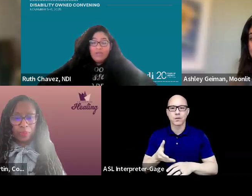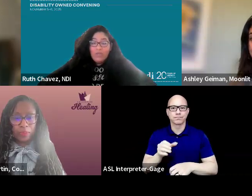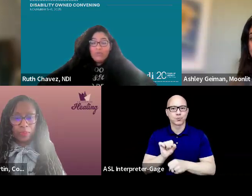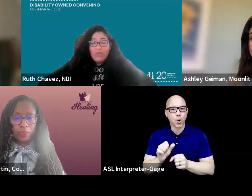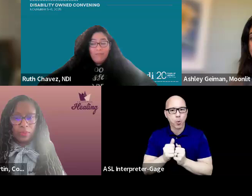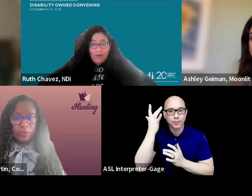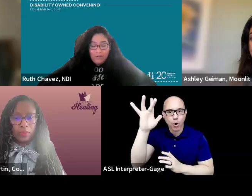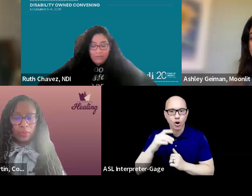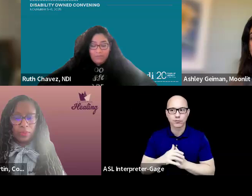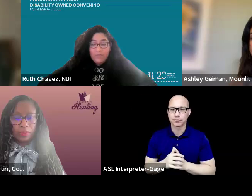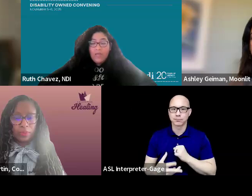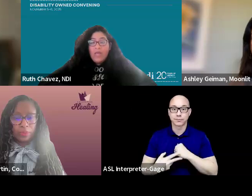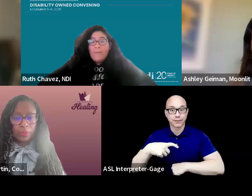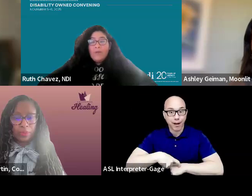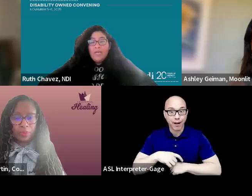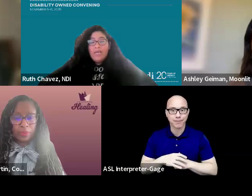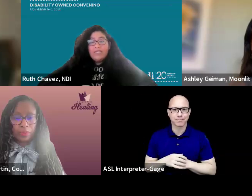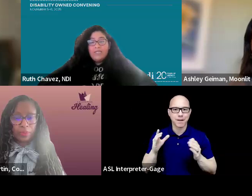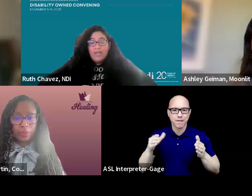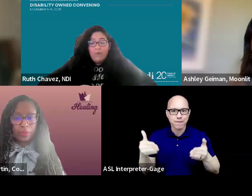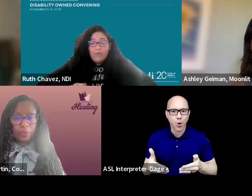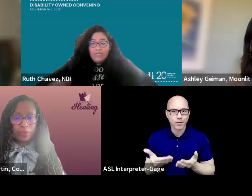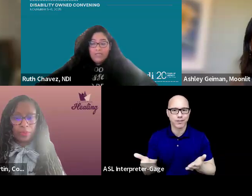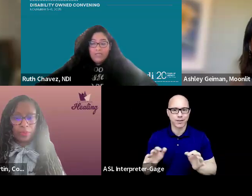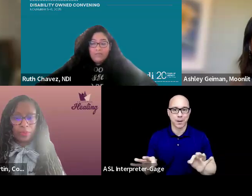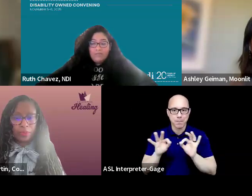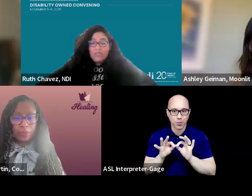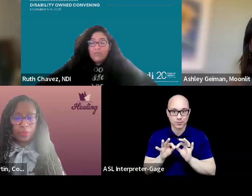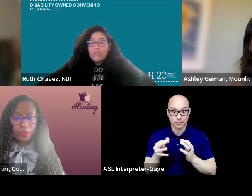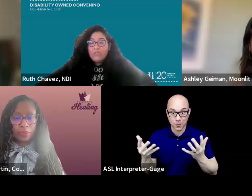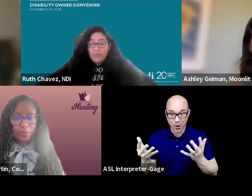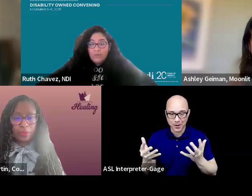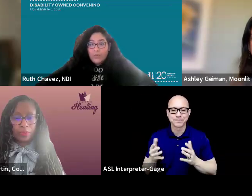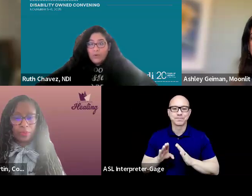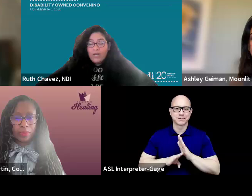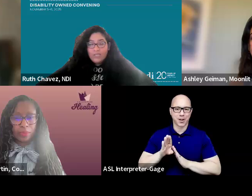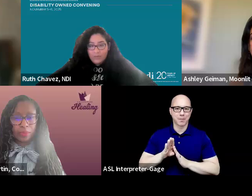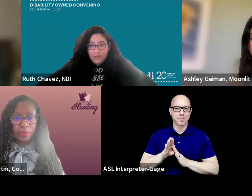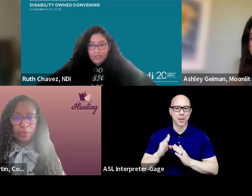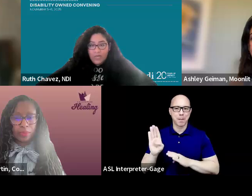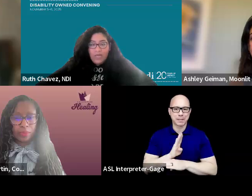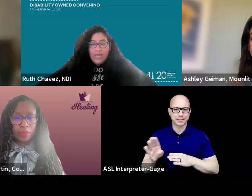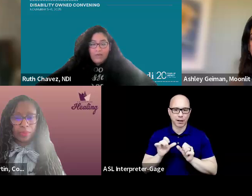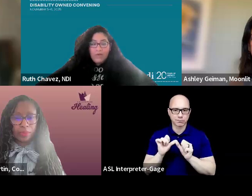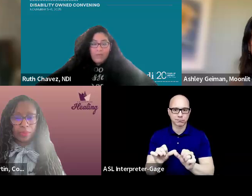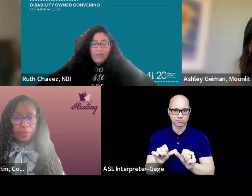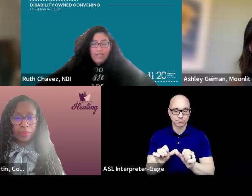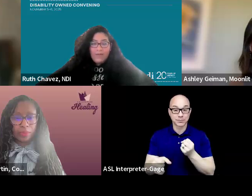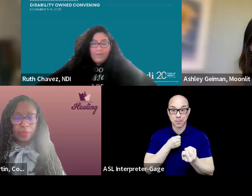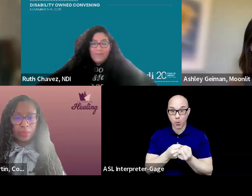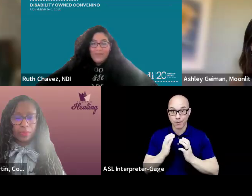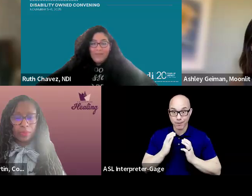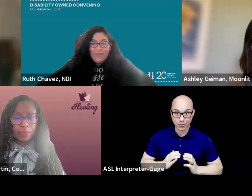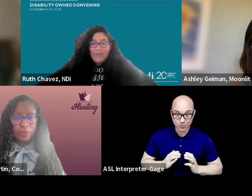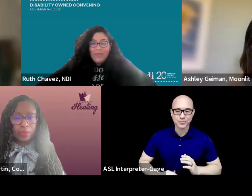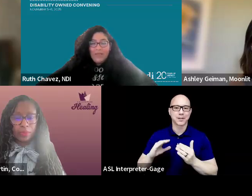and focus on what truly matters. Building a sustainable business that supports you, your customers, and your